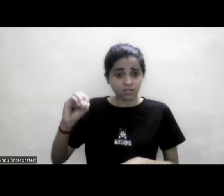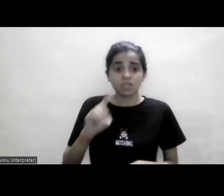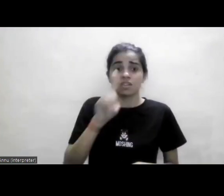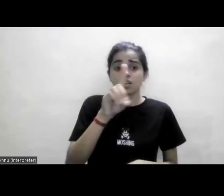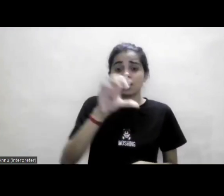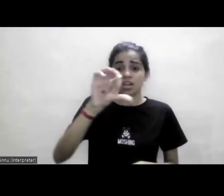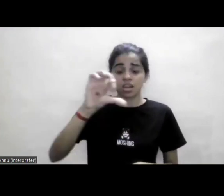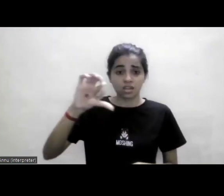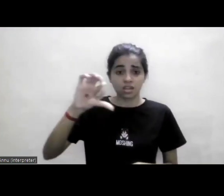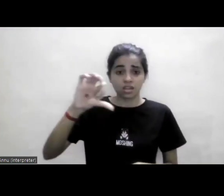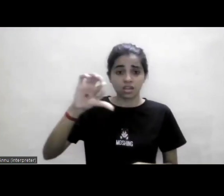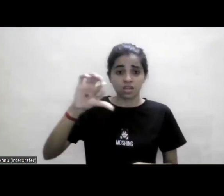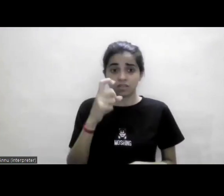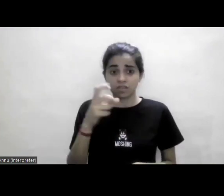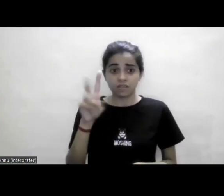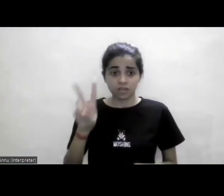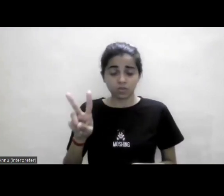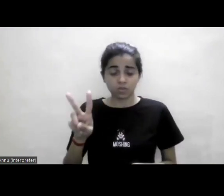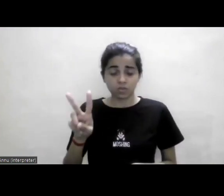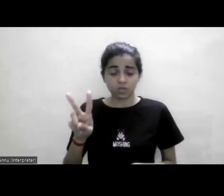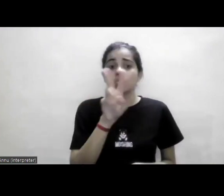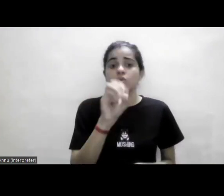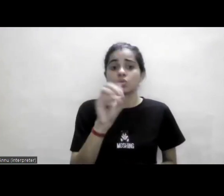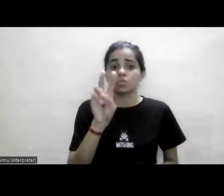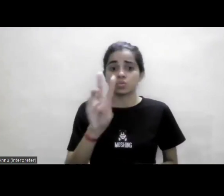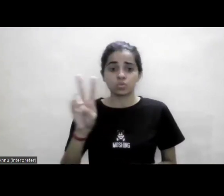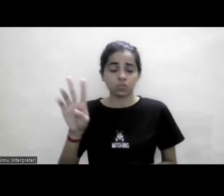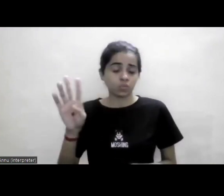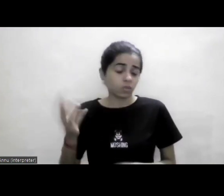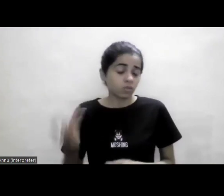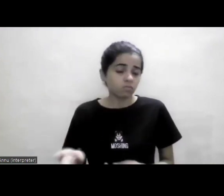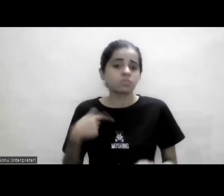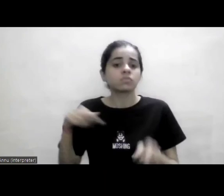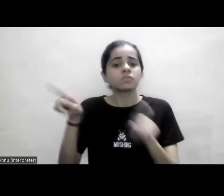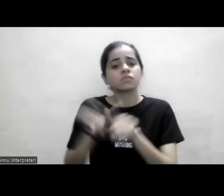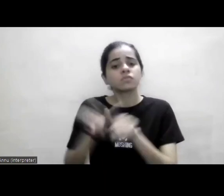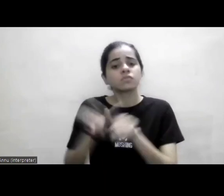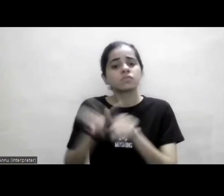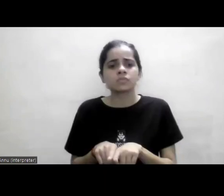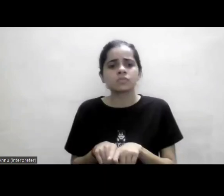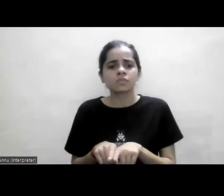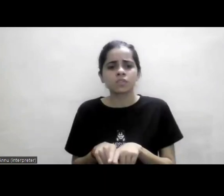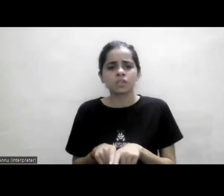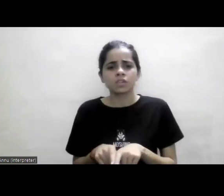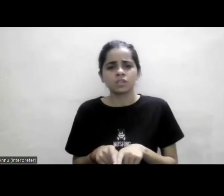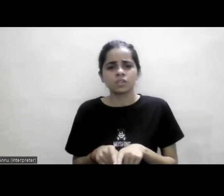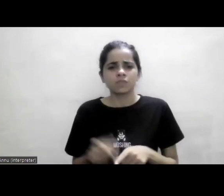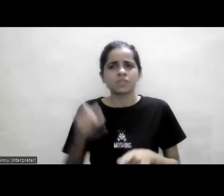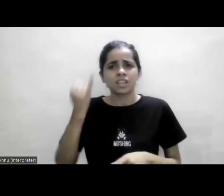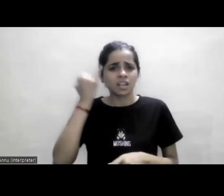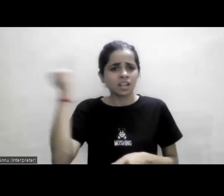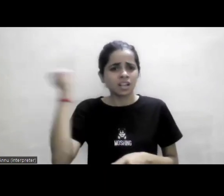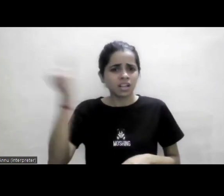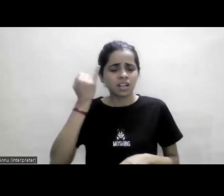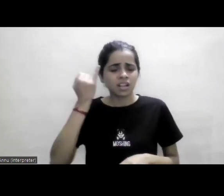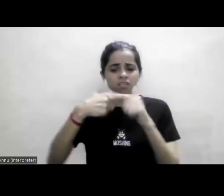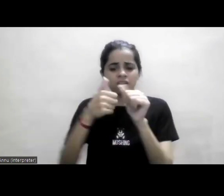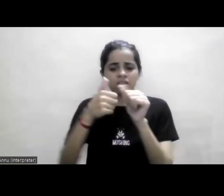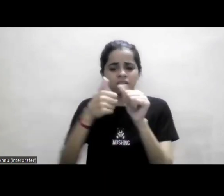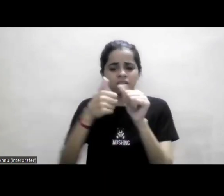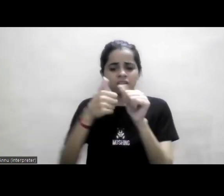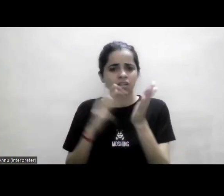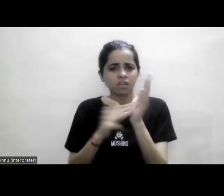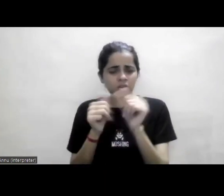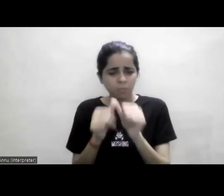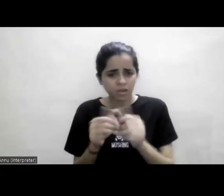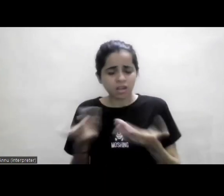1972, 2004 mein bhi aapko similar narratives milenge. How you know, this idea of karma, this idea of fate is